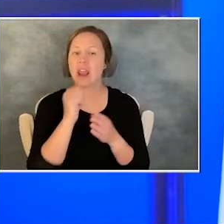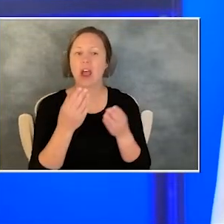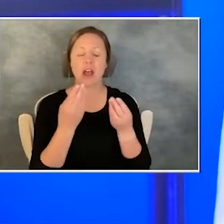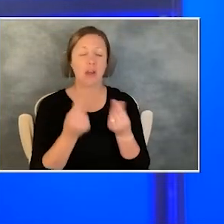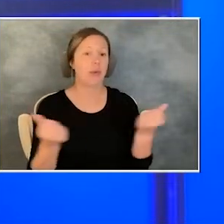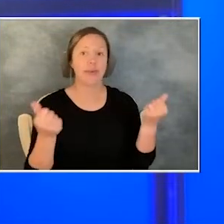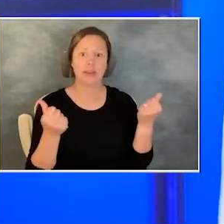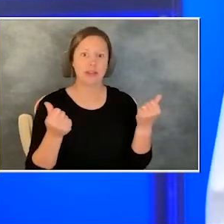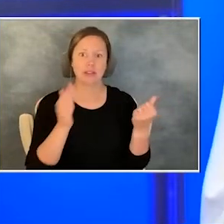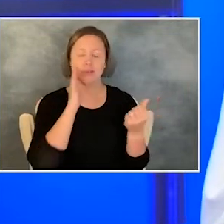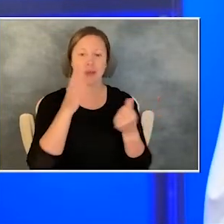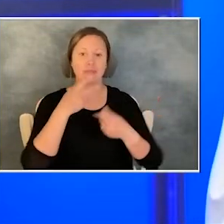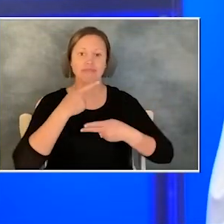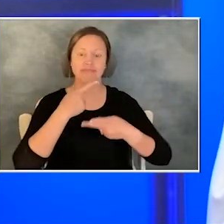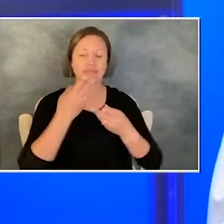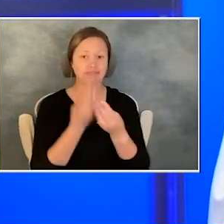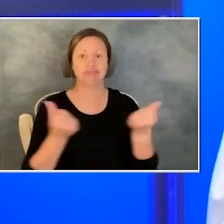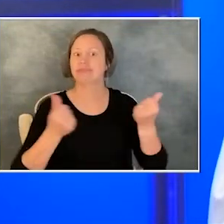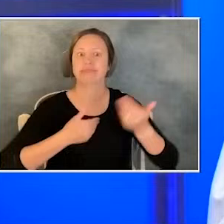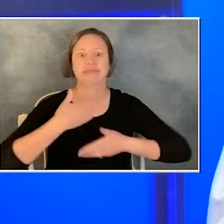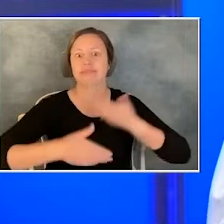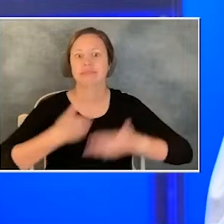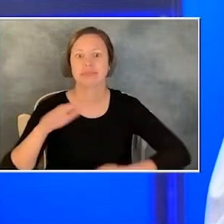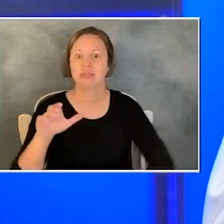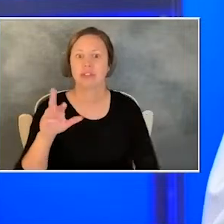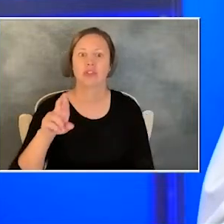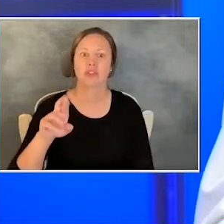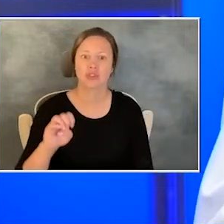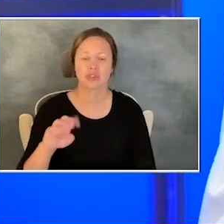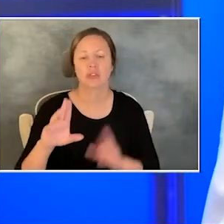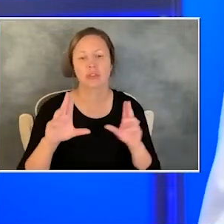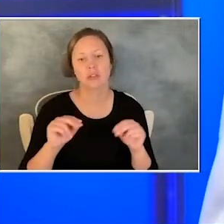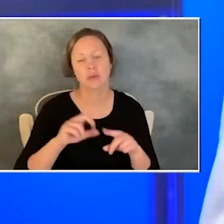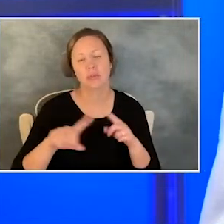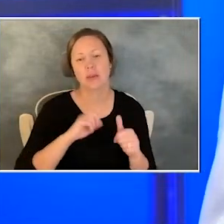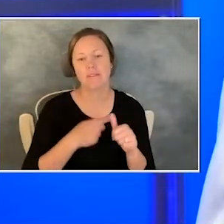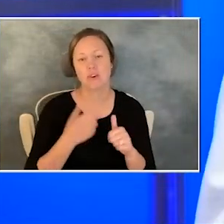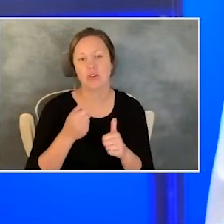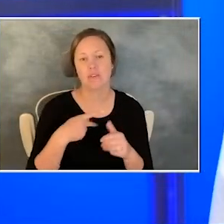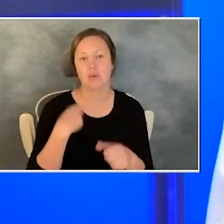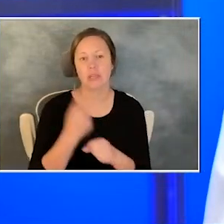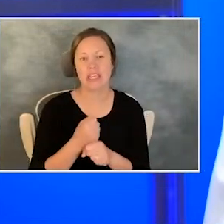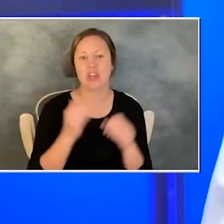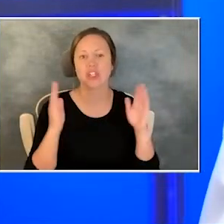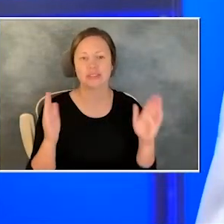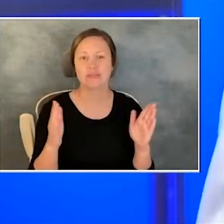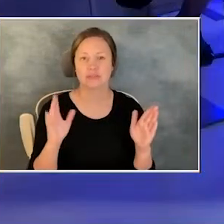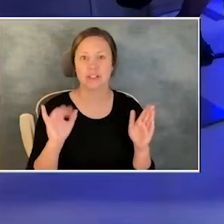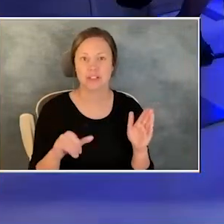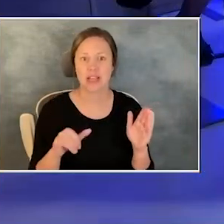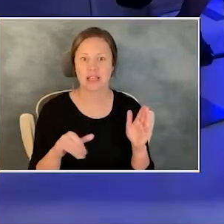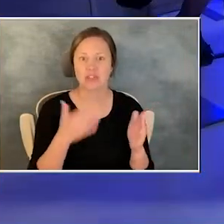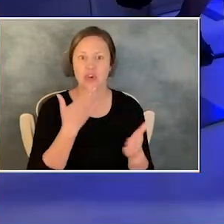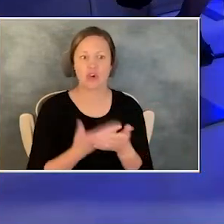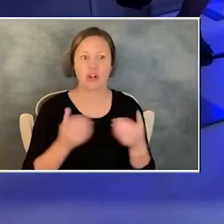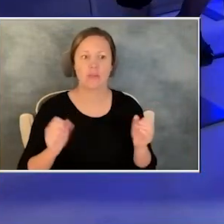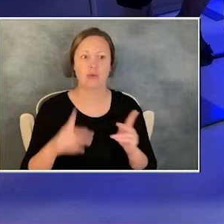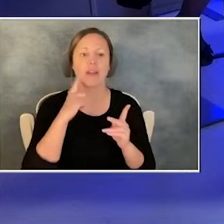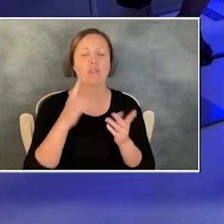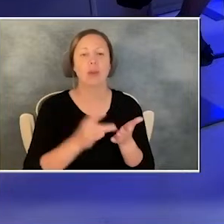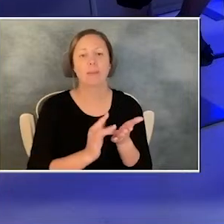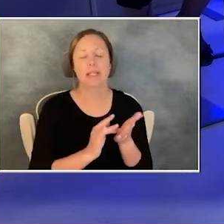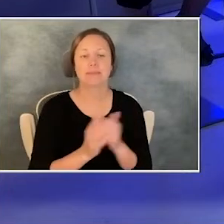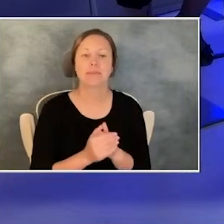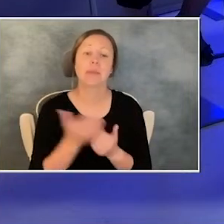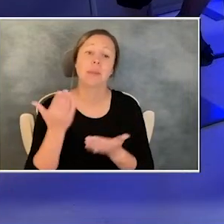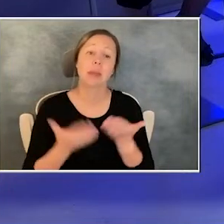is probably the first few years where we're seeing symptoms is the window of opportunity for these drugs now. Yeah. And we may learn over time that,